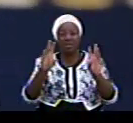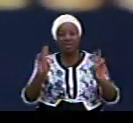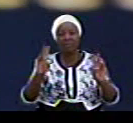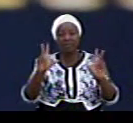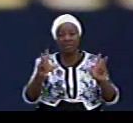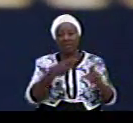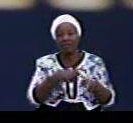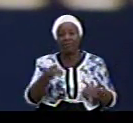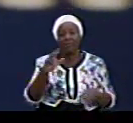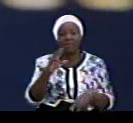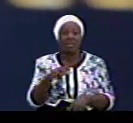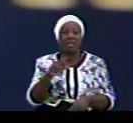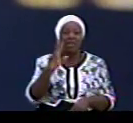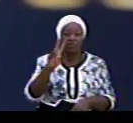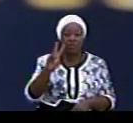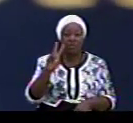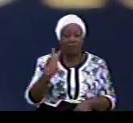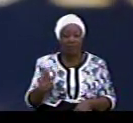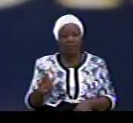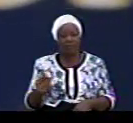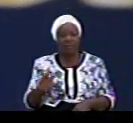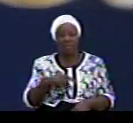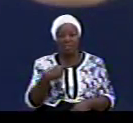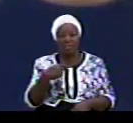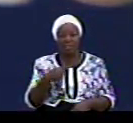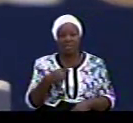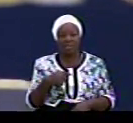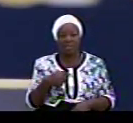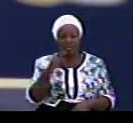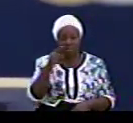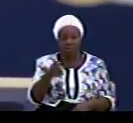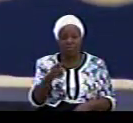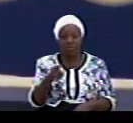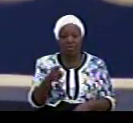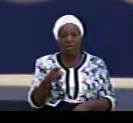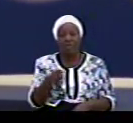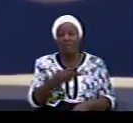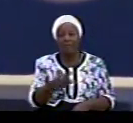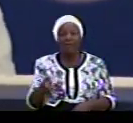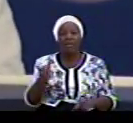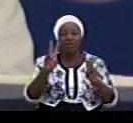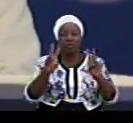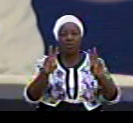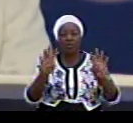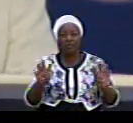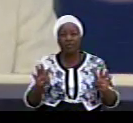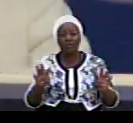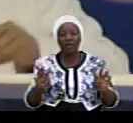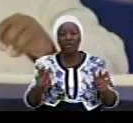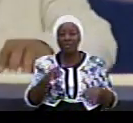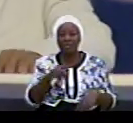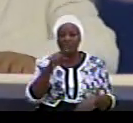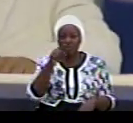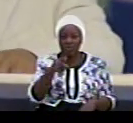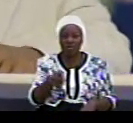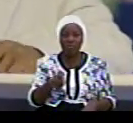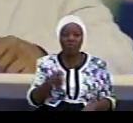thou, in verse 24, it tells us, thou